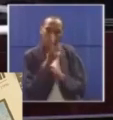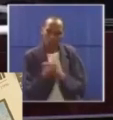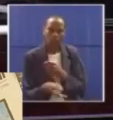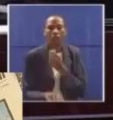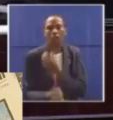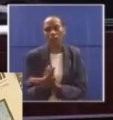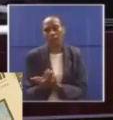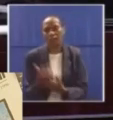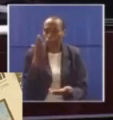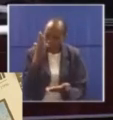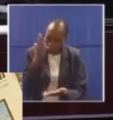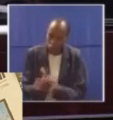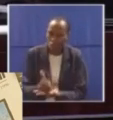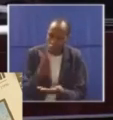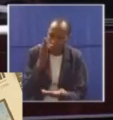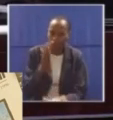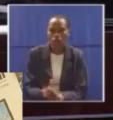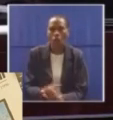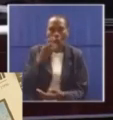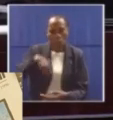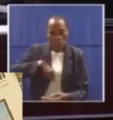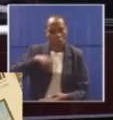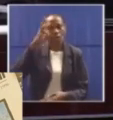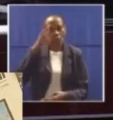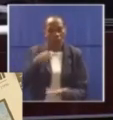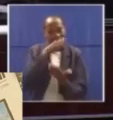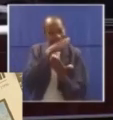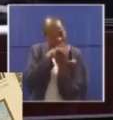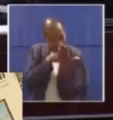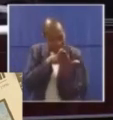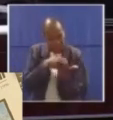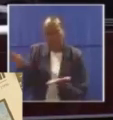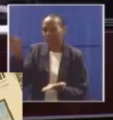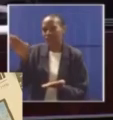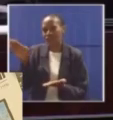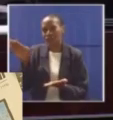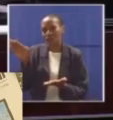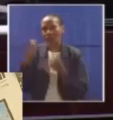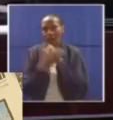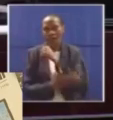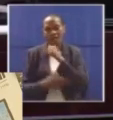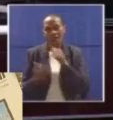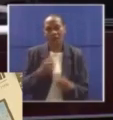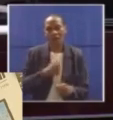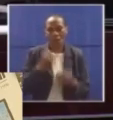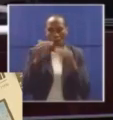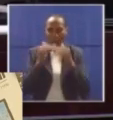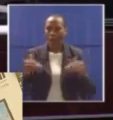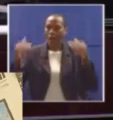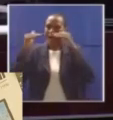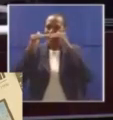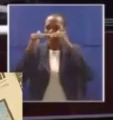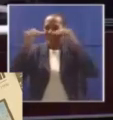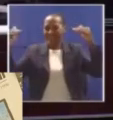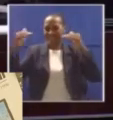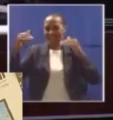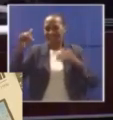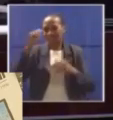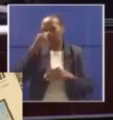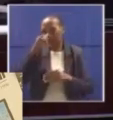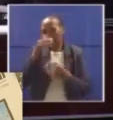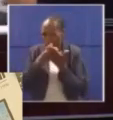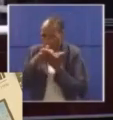can assure our people, we will rid our country, yes, of the high levels of criminality, and